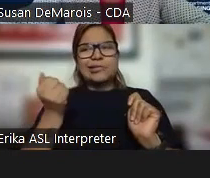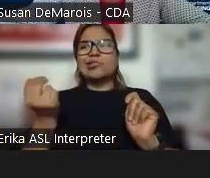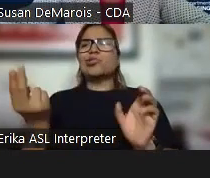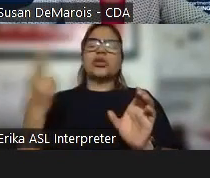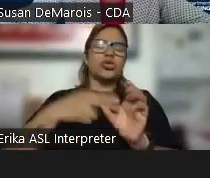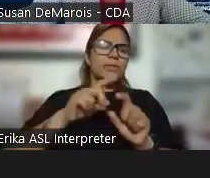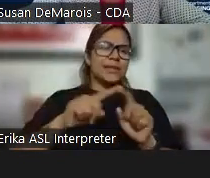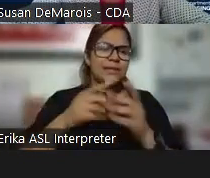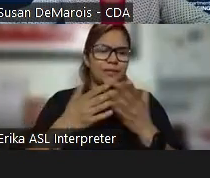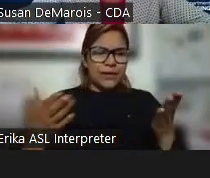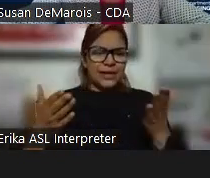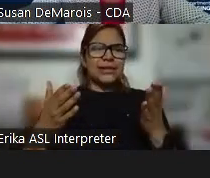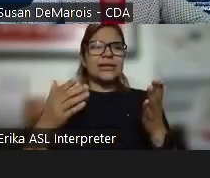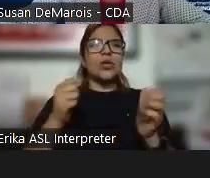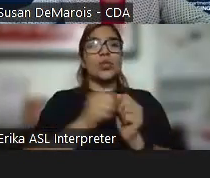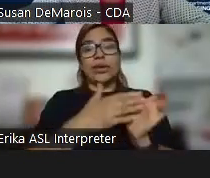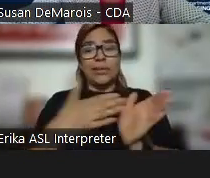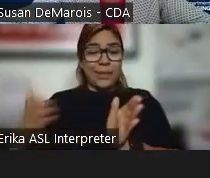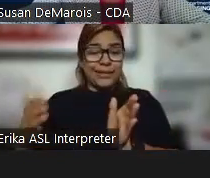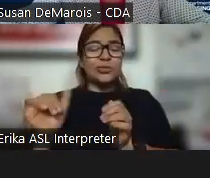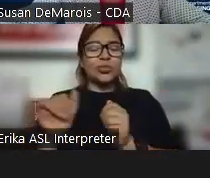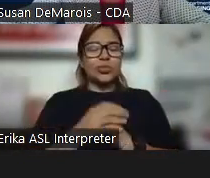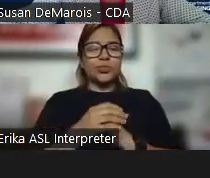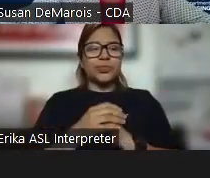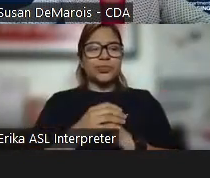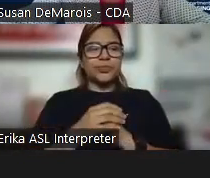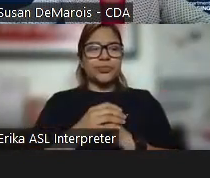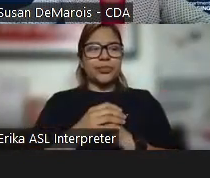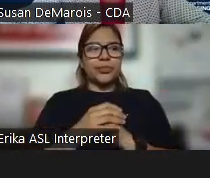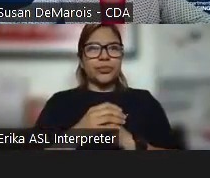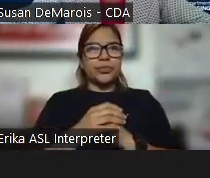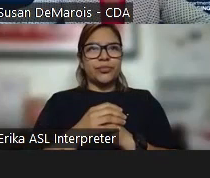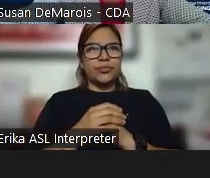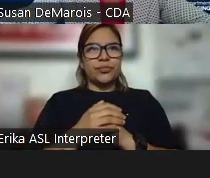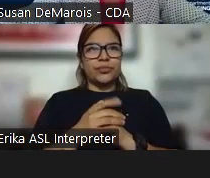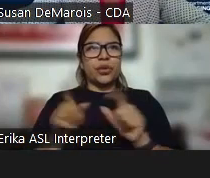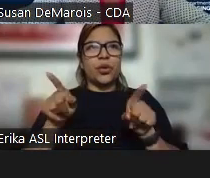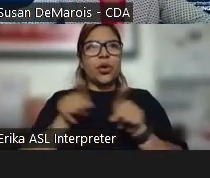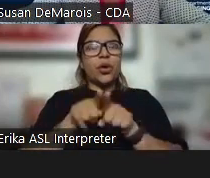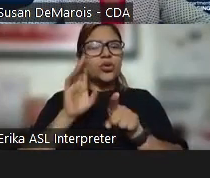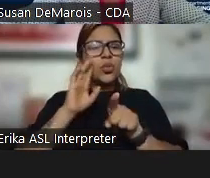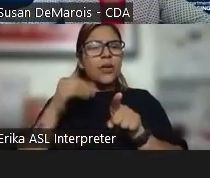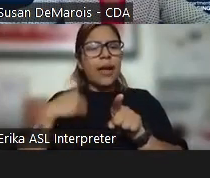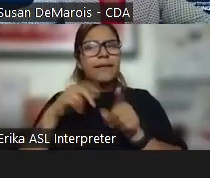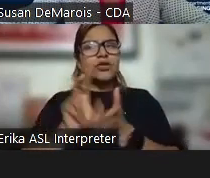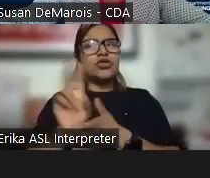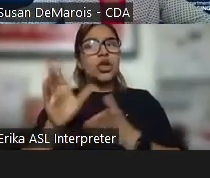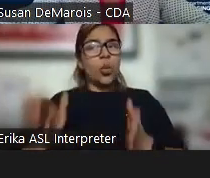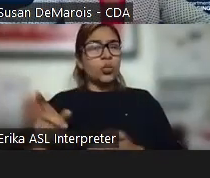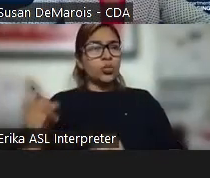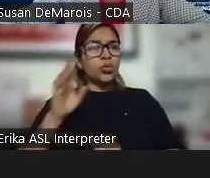directives, end-of-life planning, and much more. We'll also be engaging stakeholders to learn more about